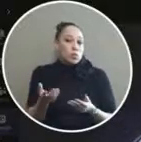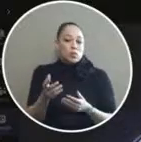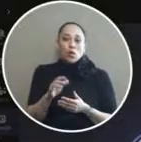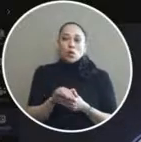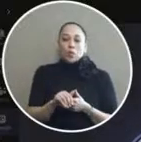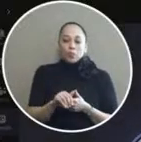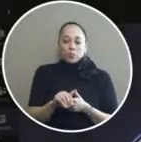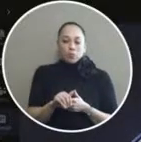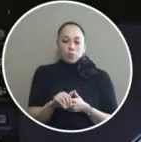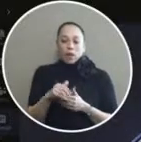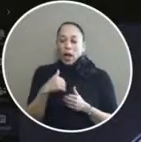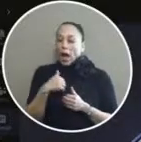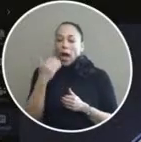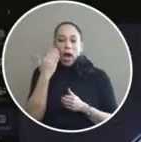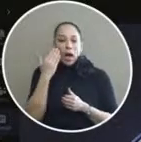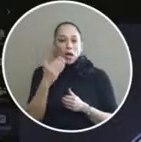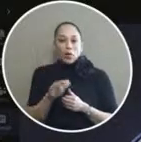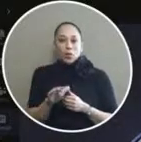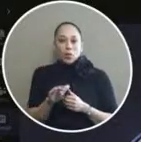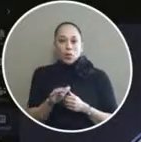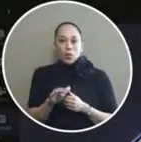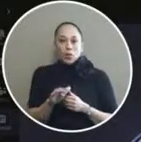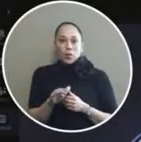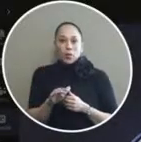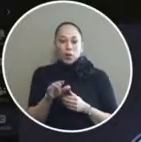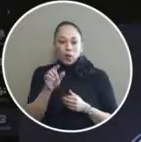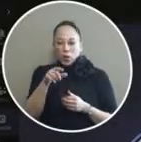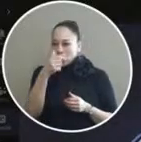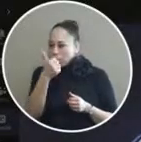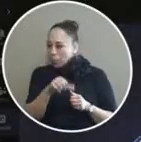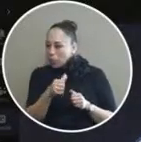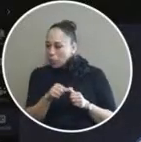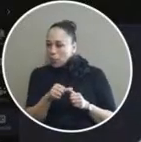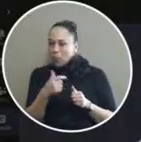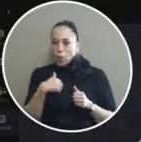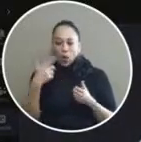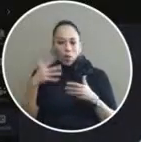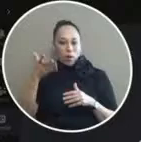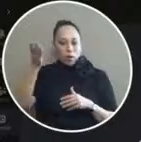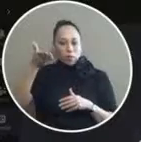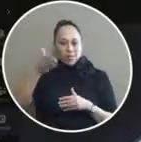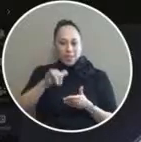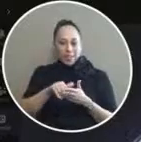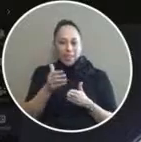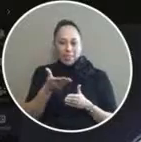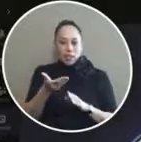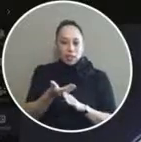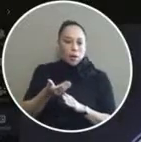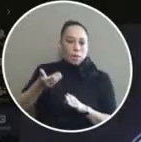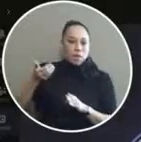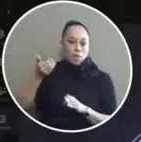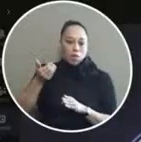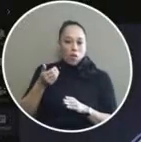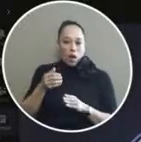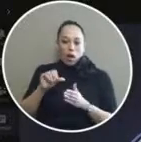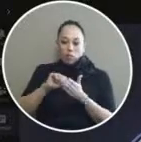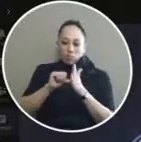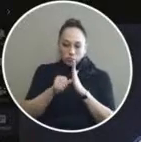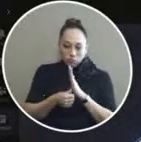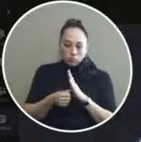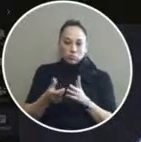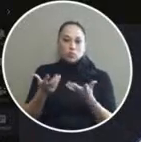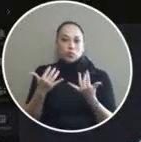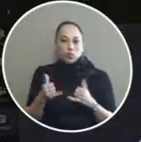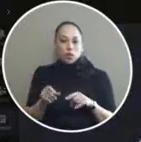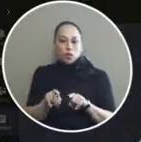I don't know that if you recall that we've already presented all those things before, and we reiterated some of those things